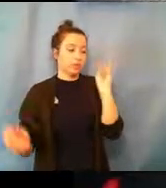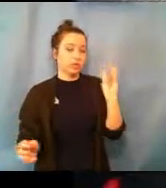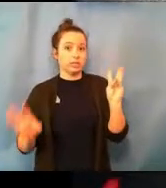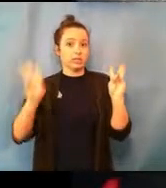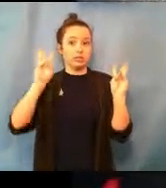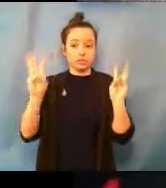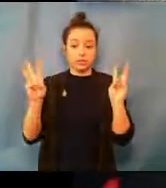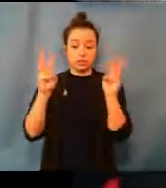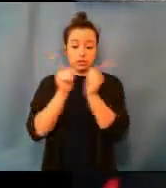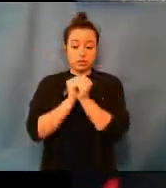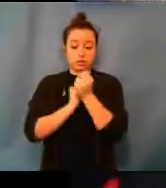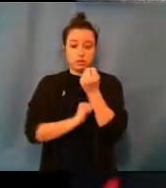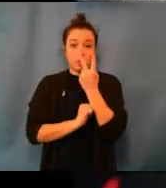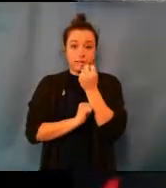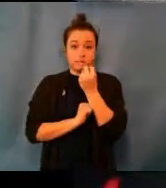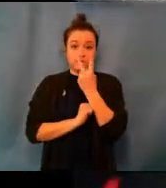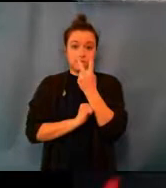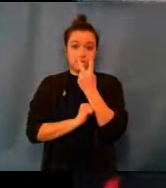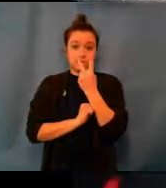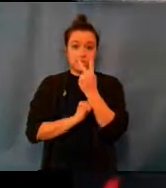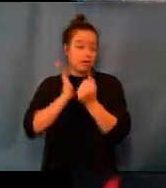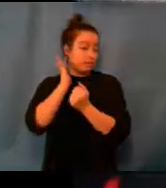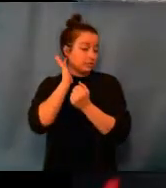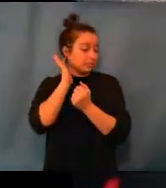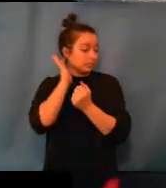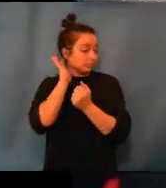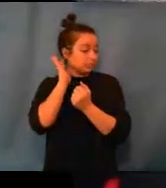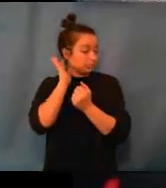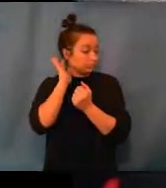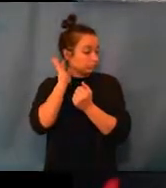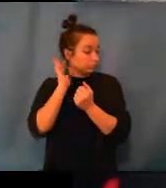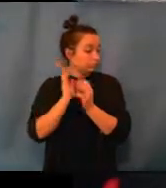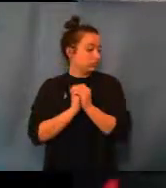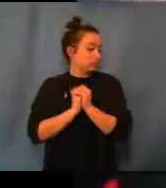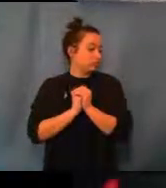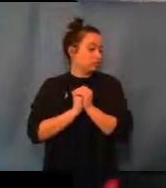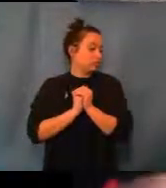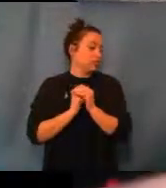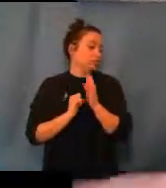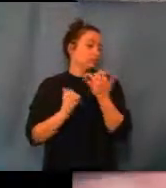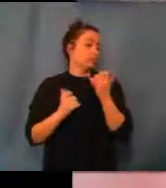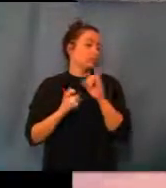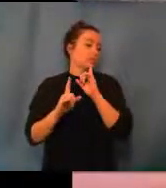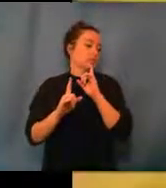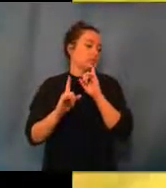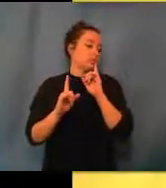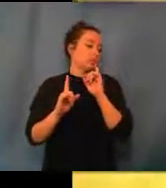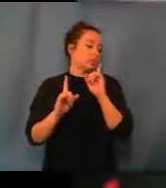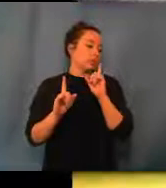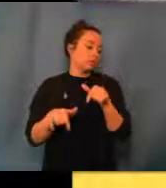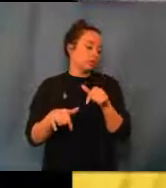6 plus 6 equals 12. So I'm going to write 12 as